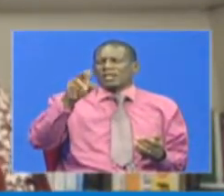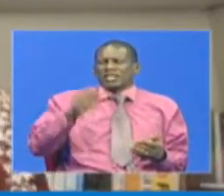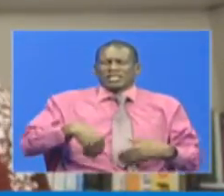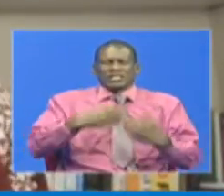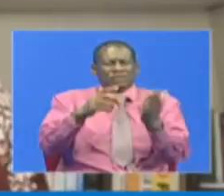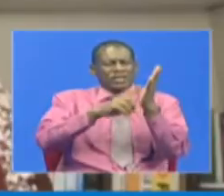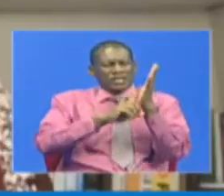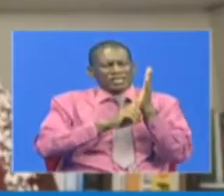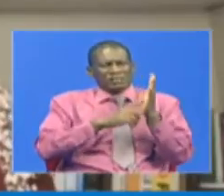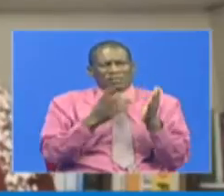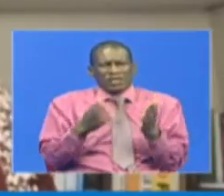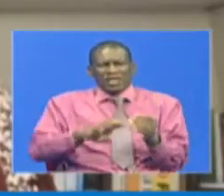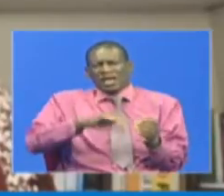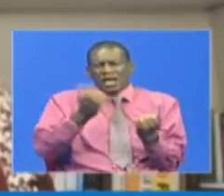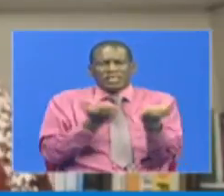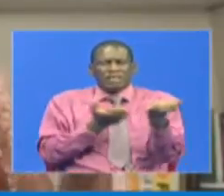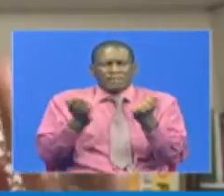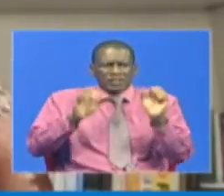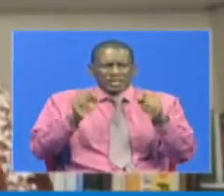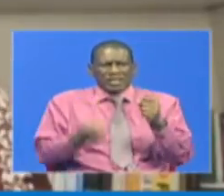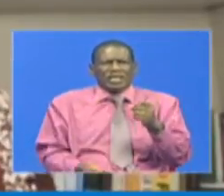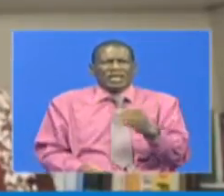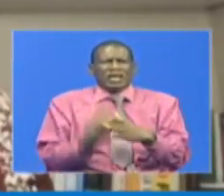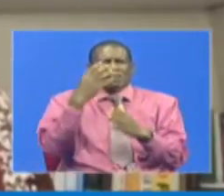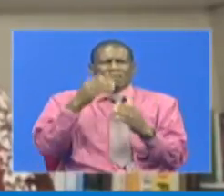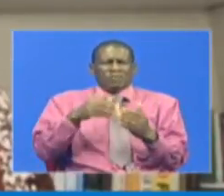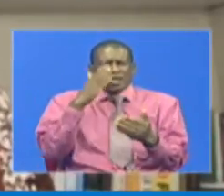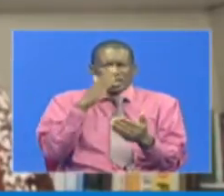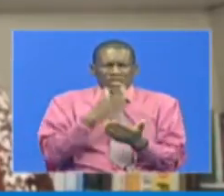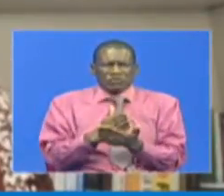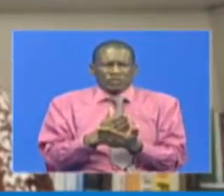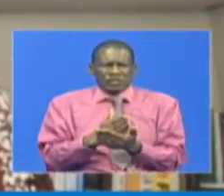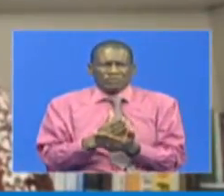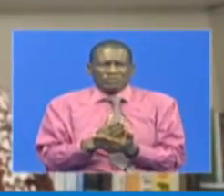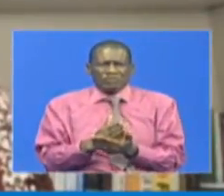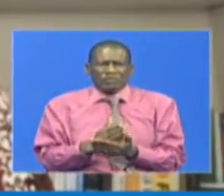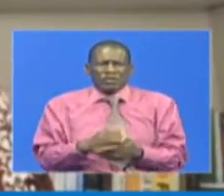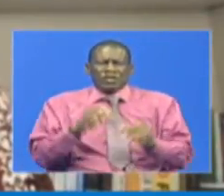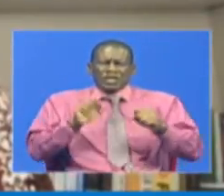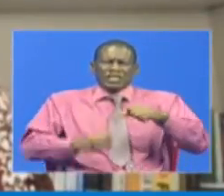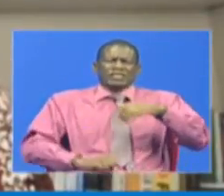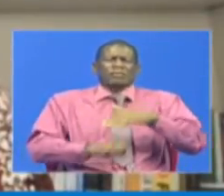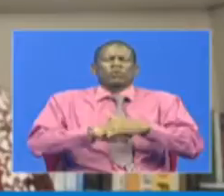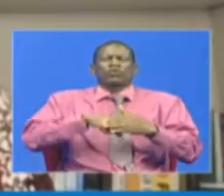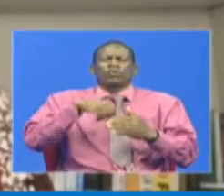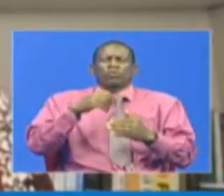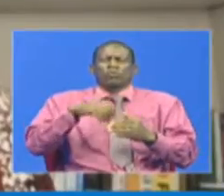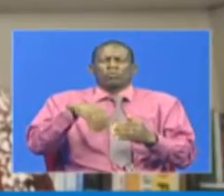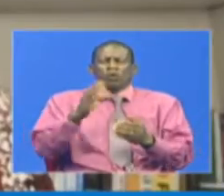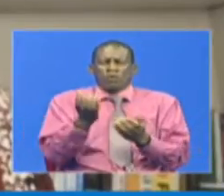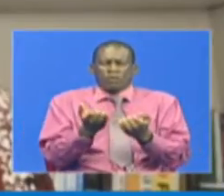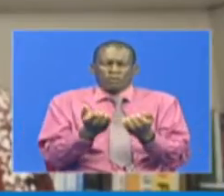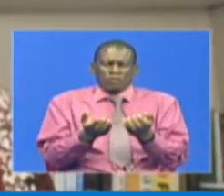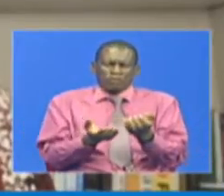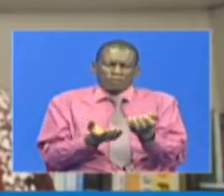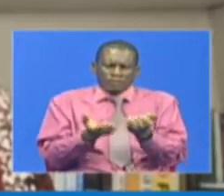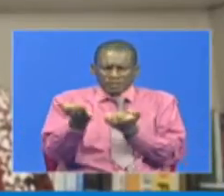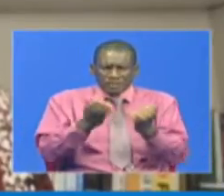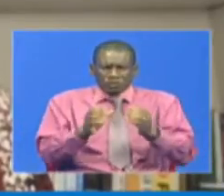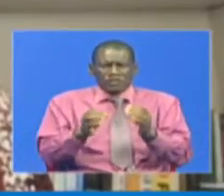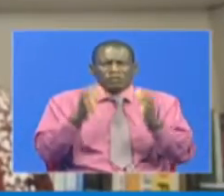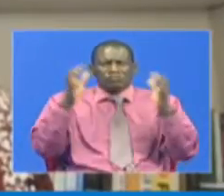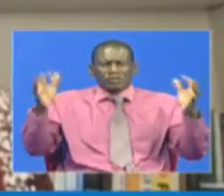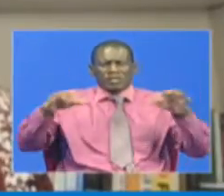example. Other businesses can come up that actually can support small businesses reach a wider market through the